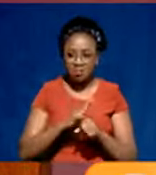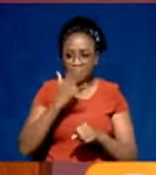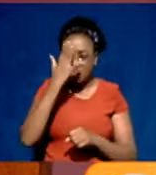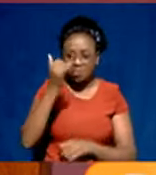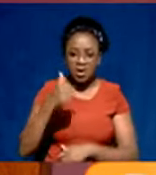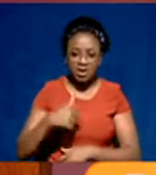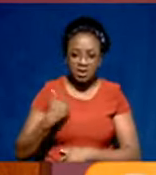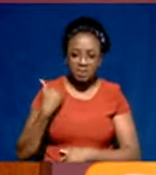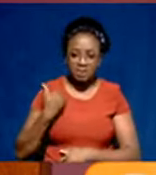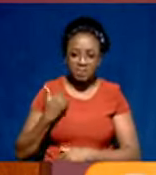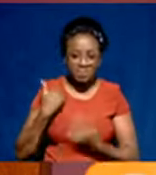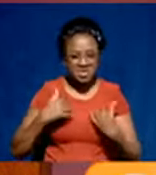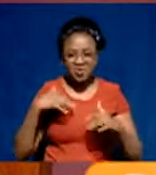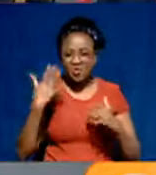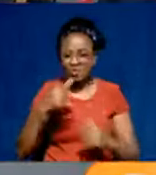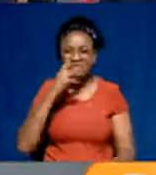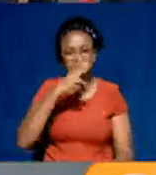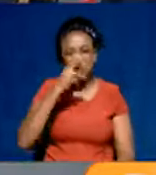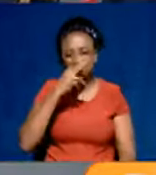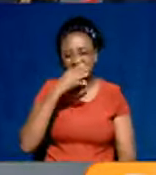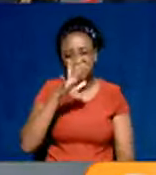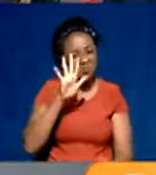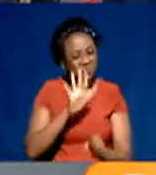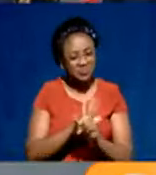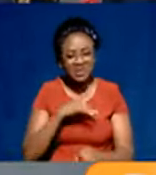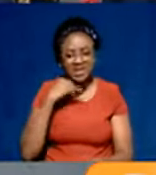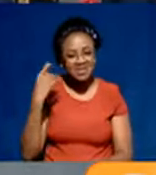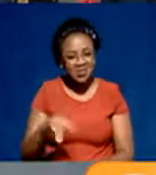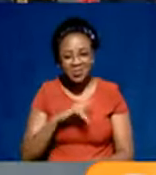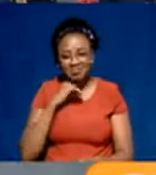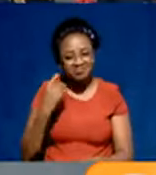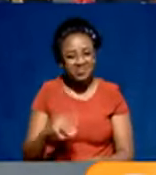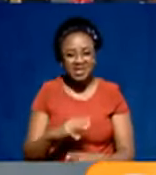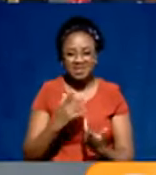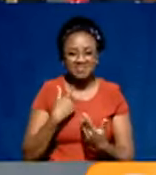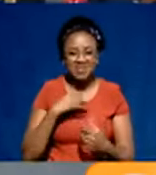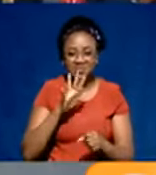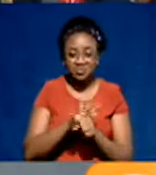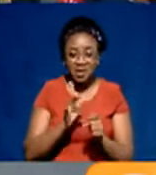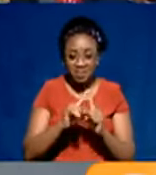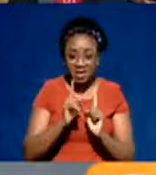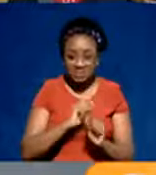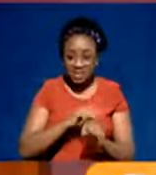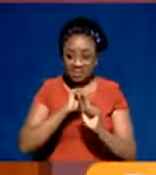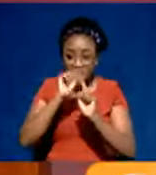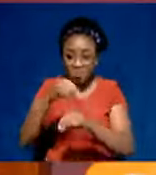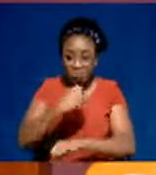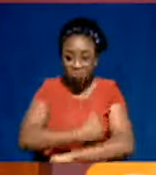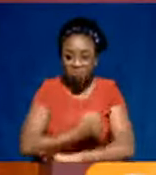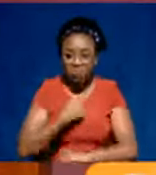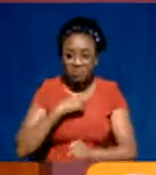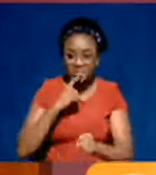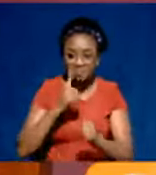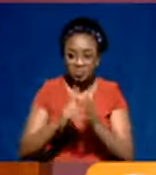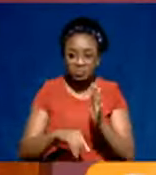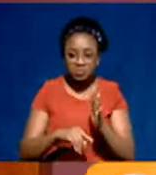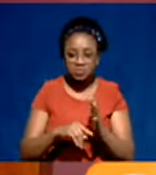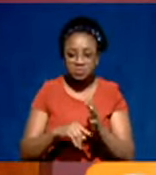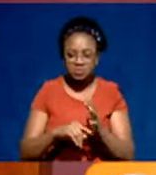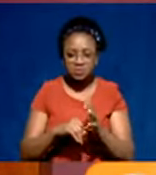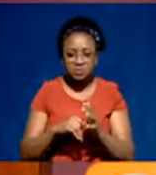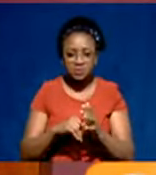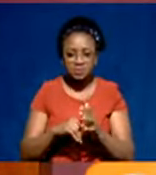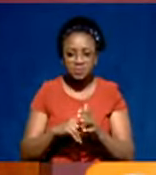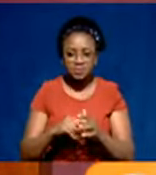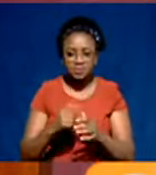naturally. So when I went to school, yeah. I promised myself that I wasn't going to read because of myself. I